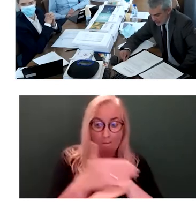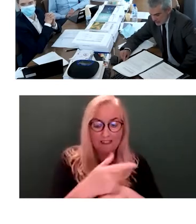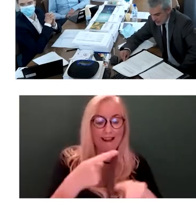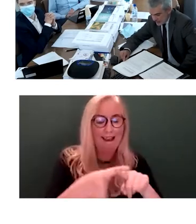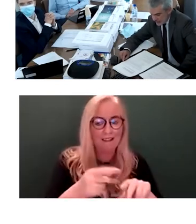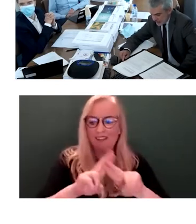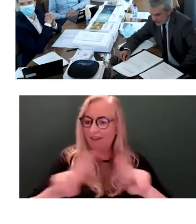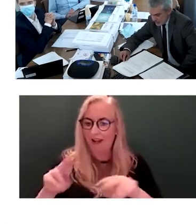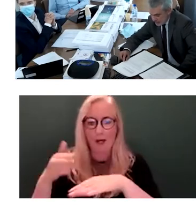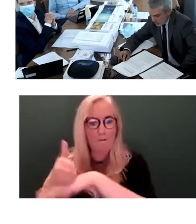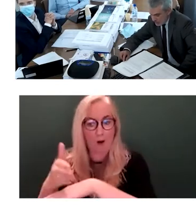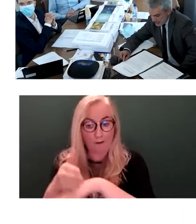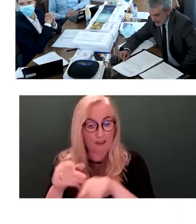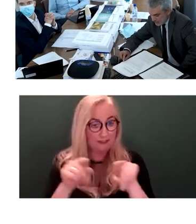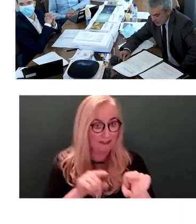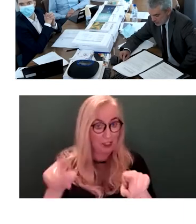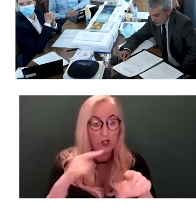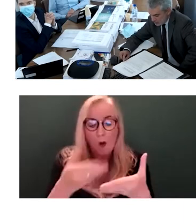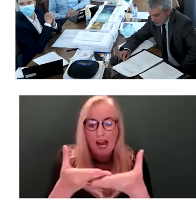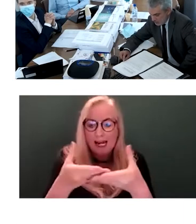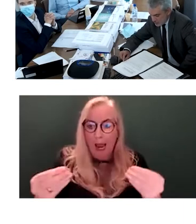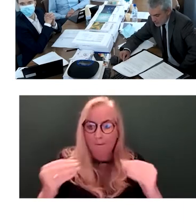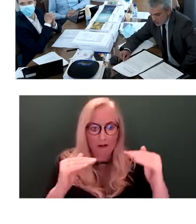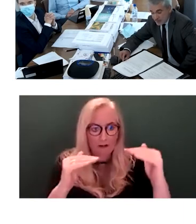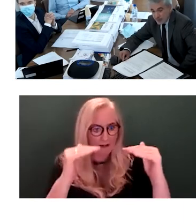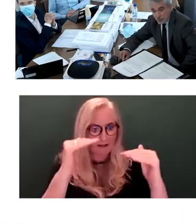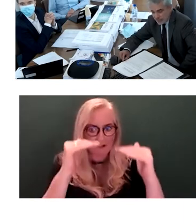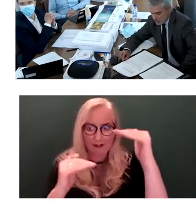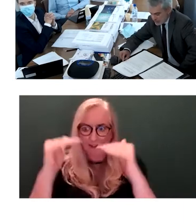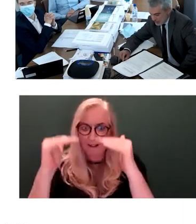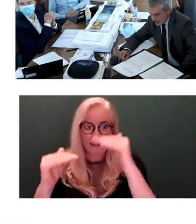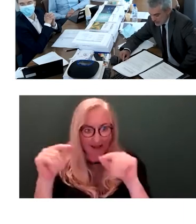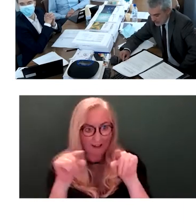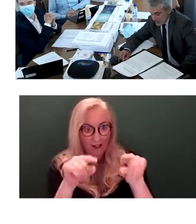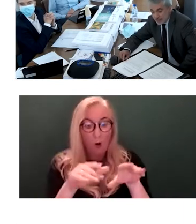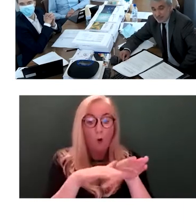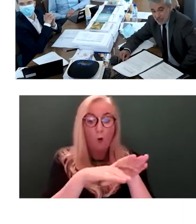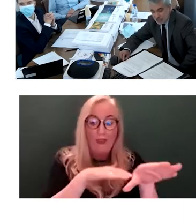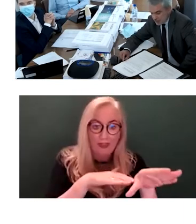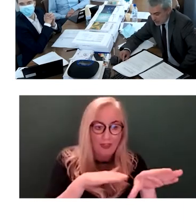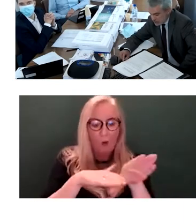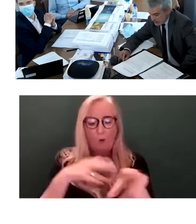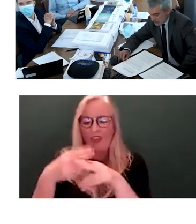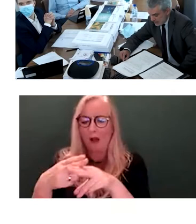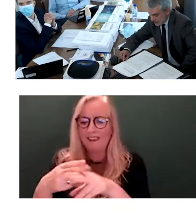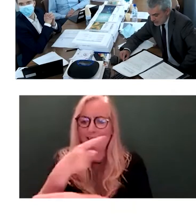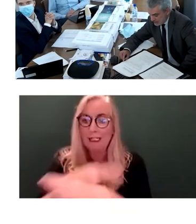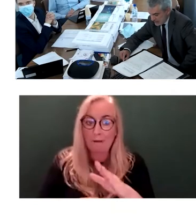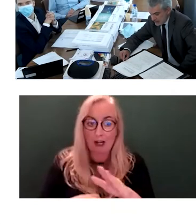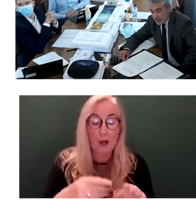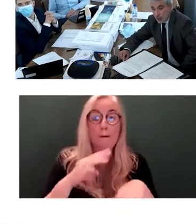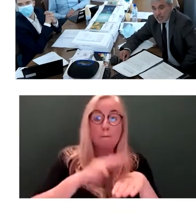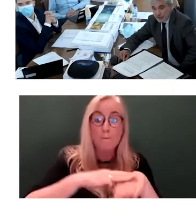unemployment rate, and the gap in employment and unemployment between person with and without disability is much larger in